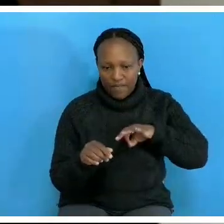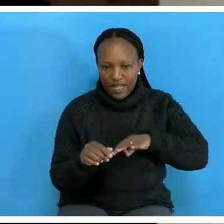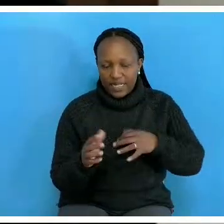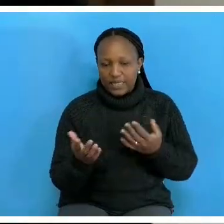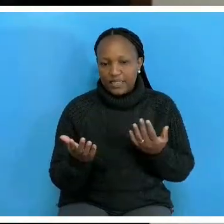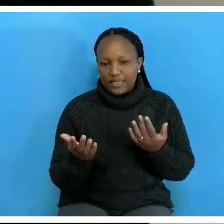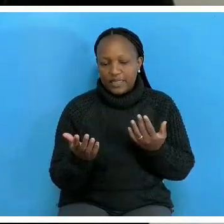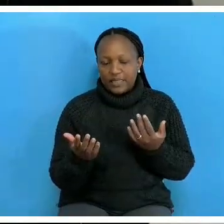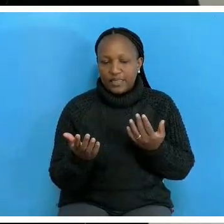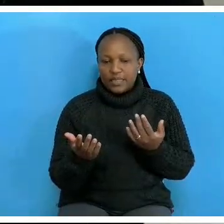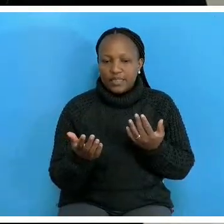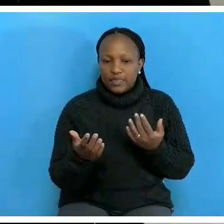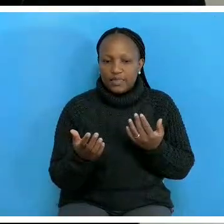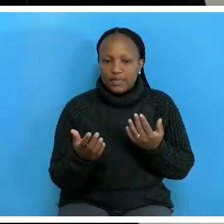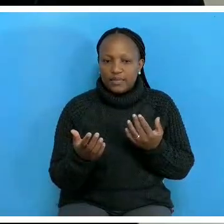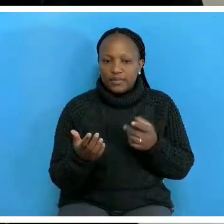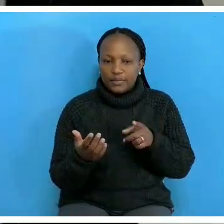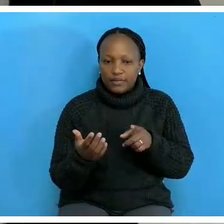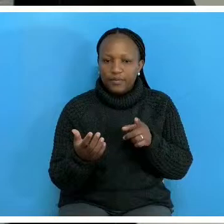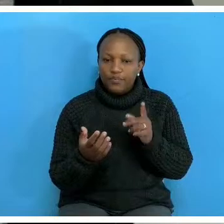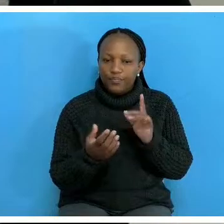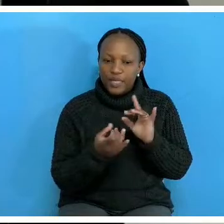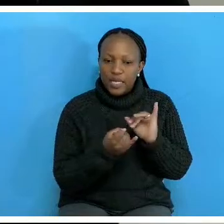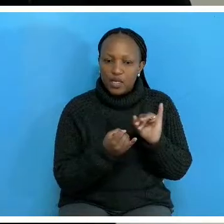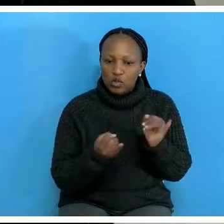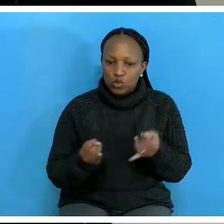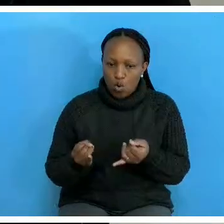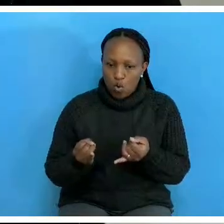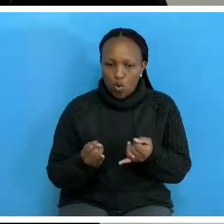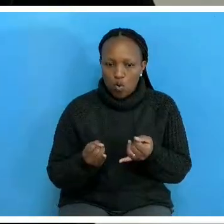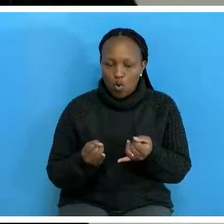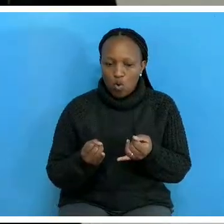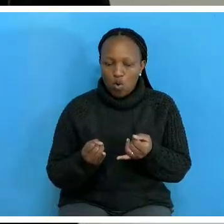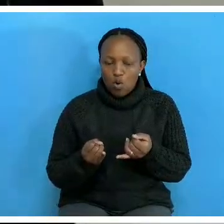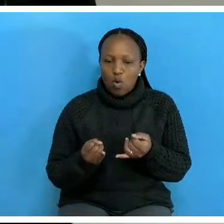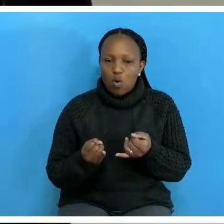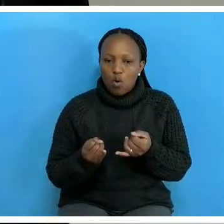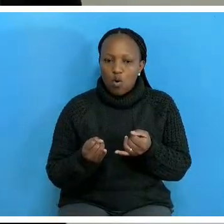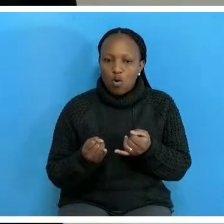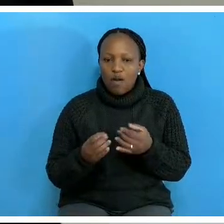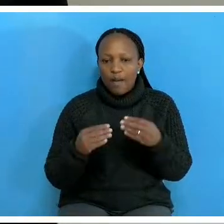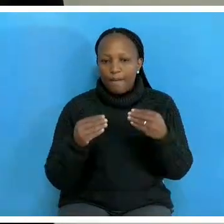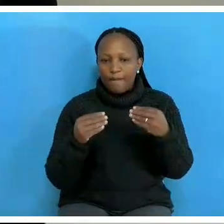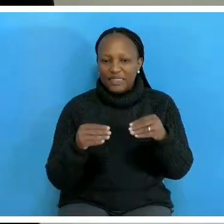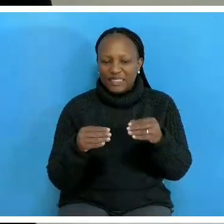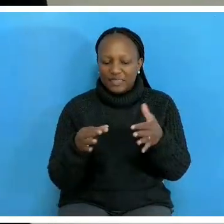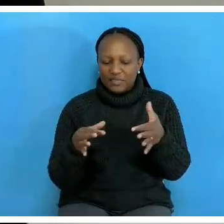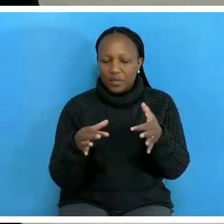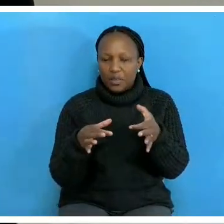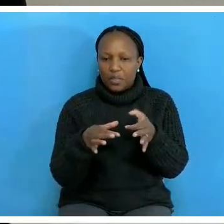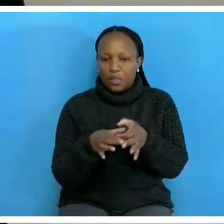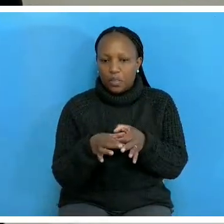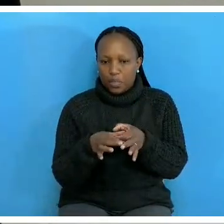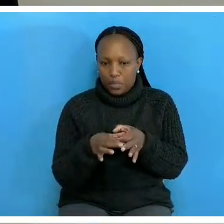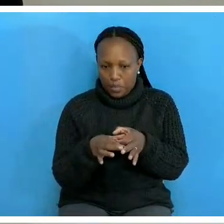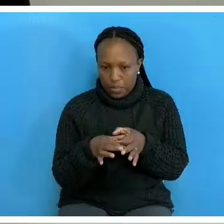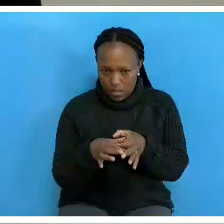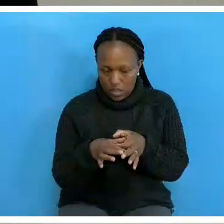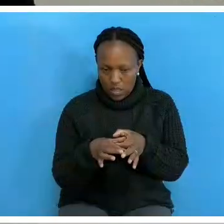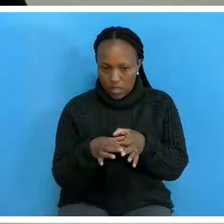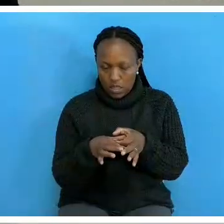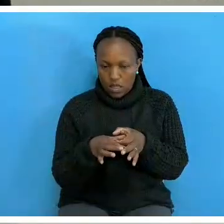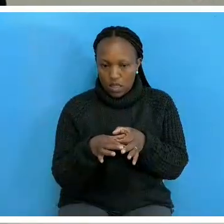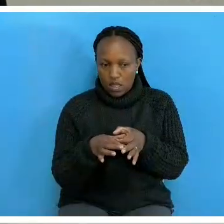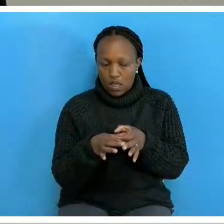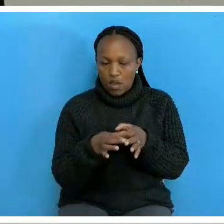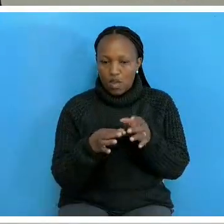the introduction of smaller players into the industry so